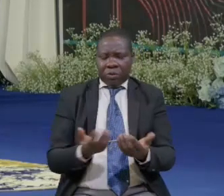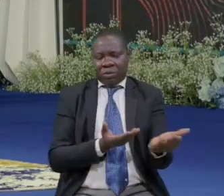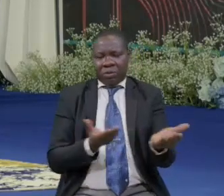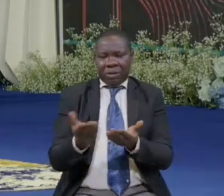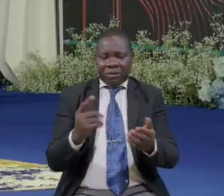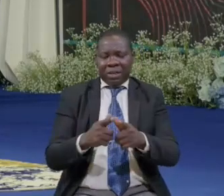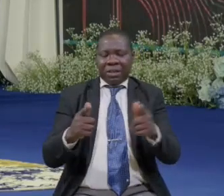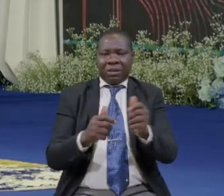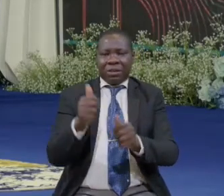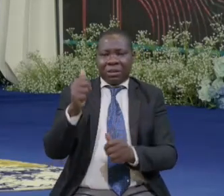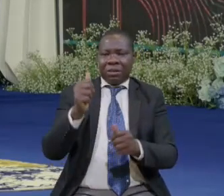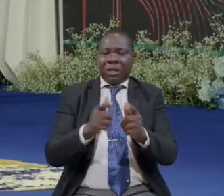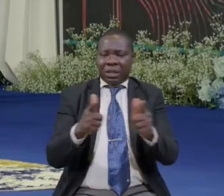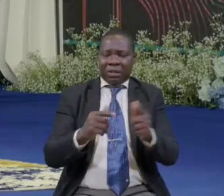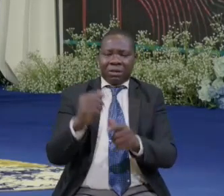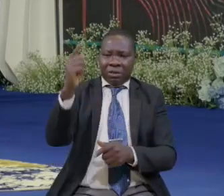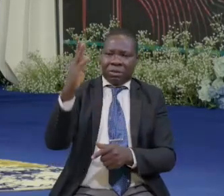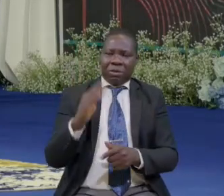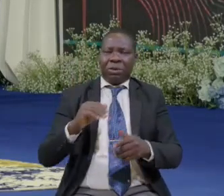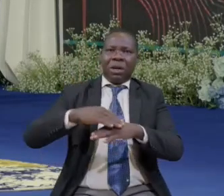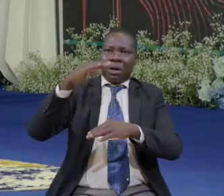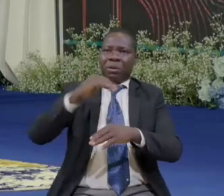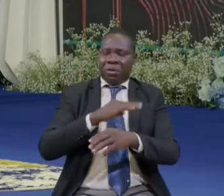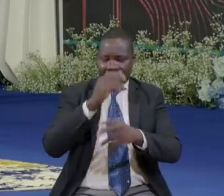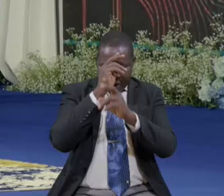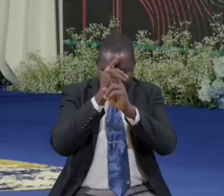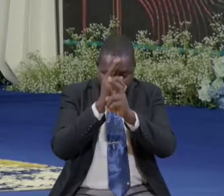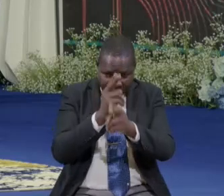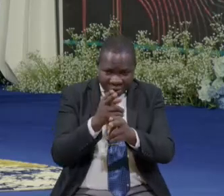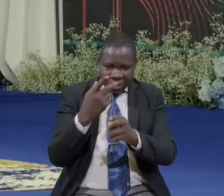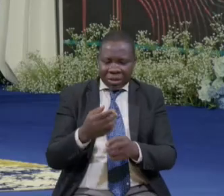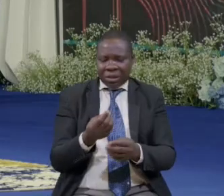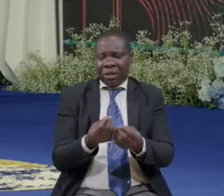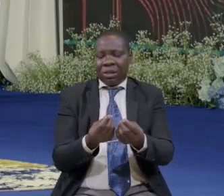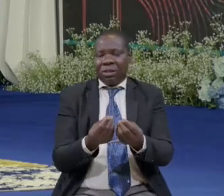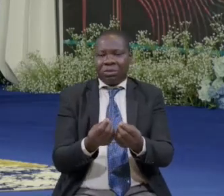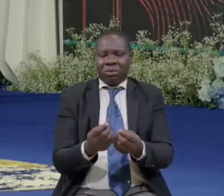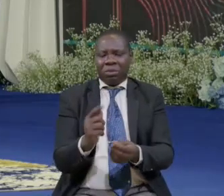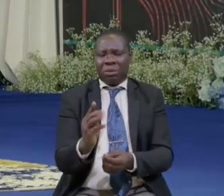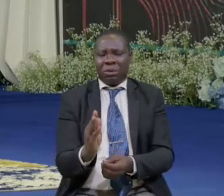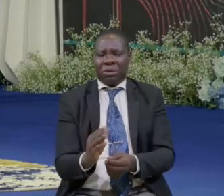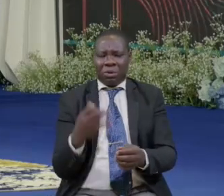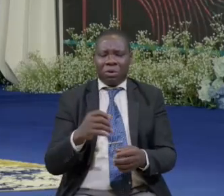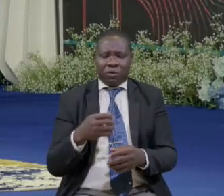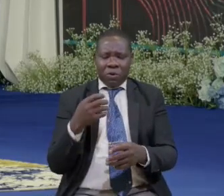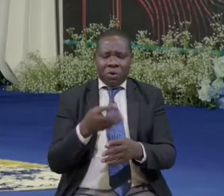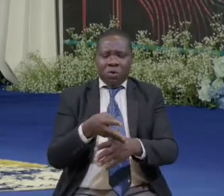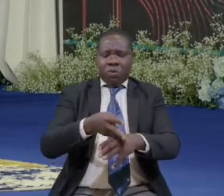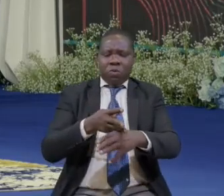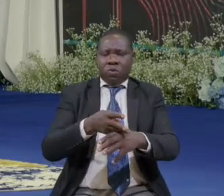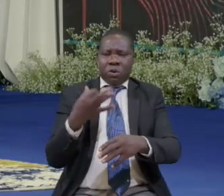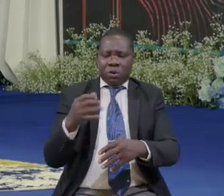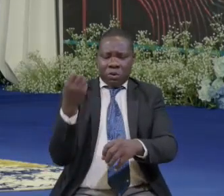and they want to honor the little god of wood, of stone. They want to honor the